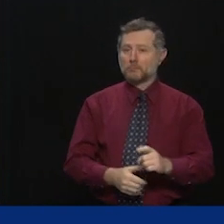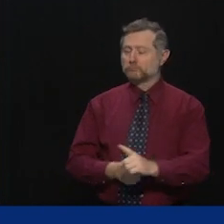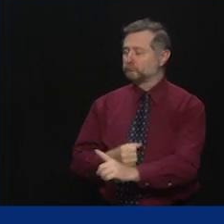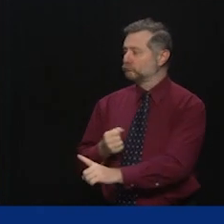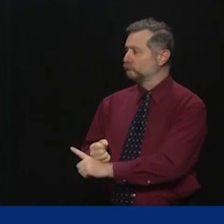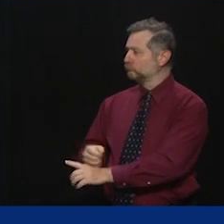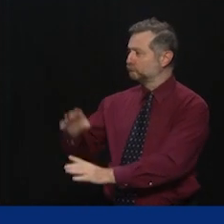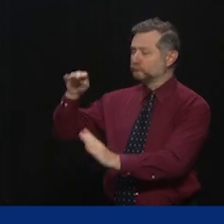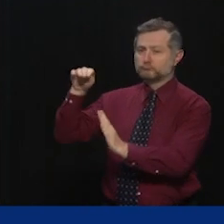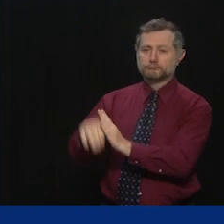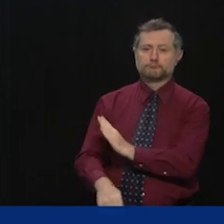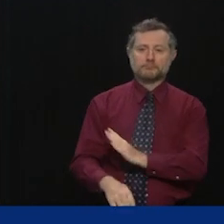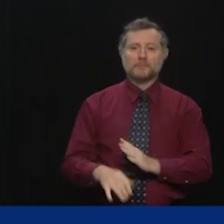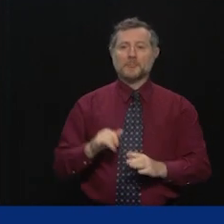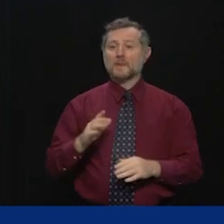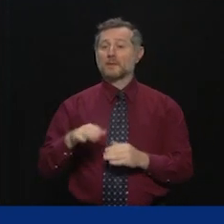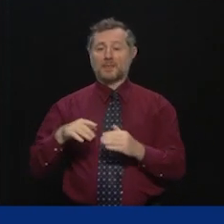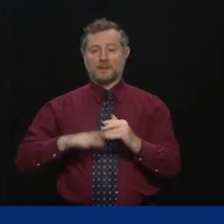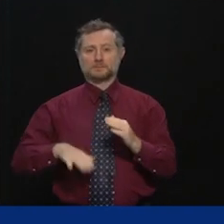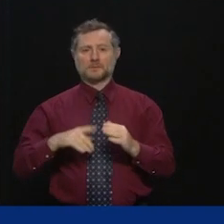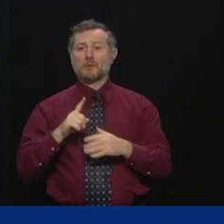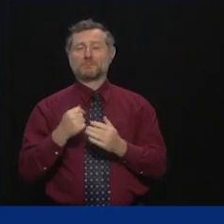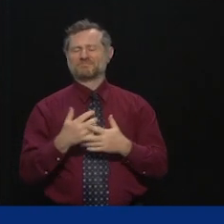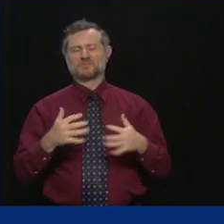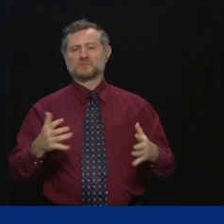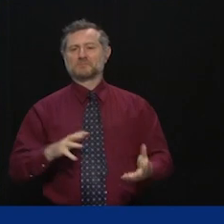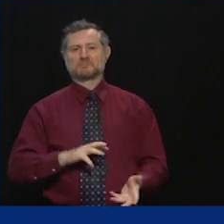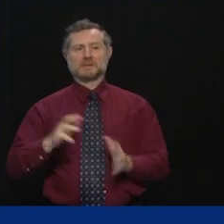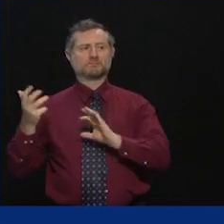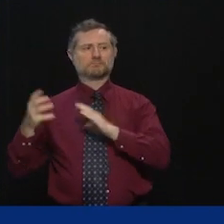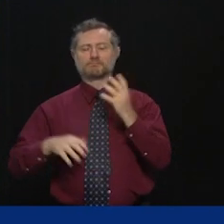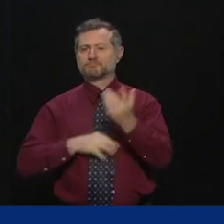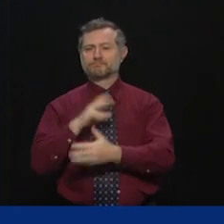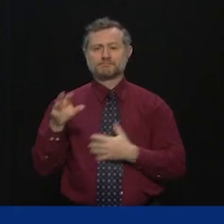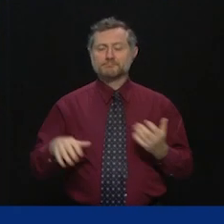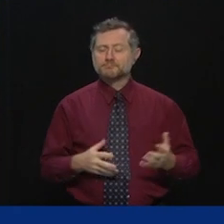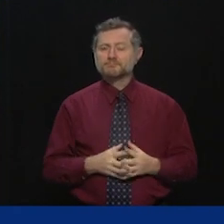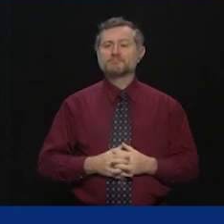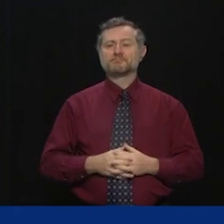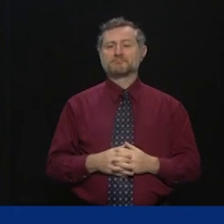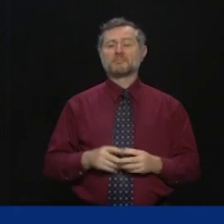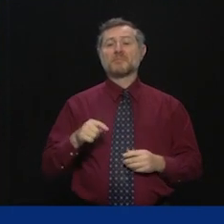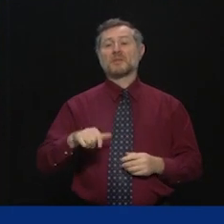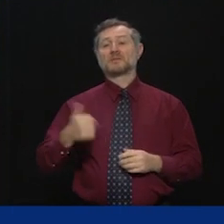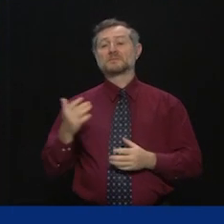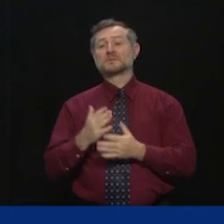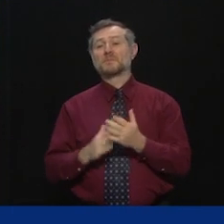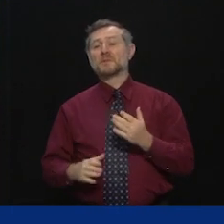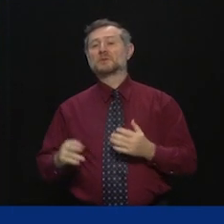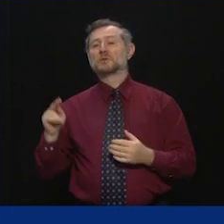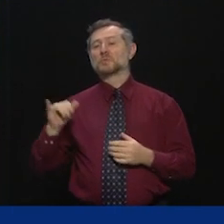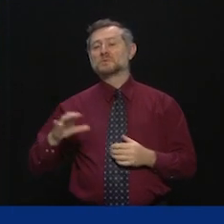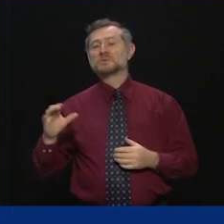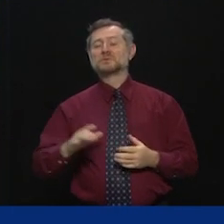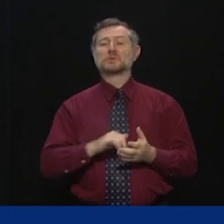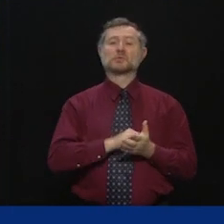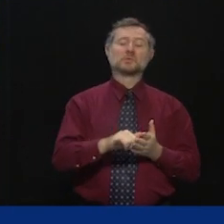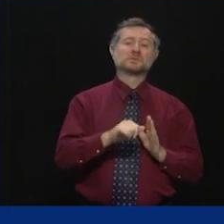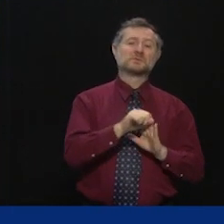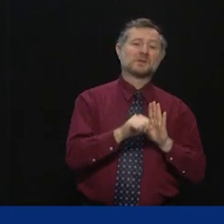And when we heard a lot of attention being given to other parts of the city and the state, we were so thankful